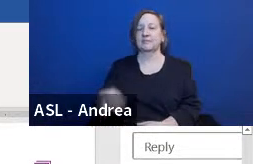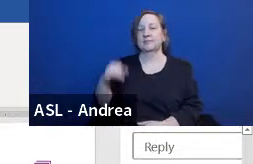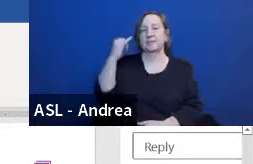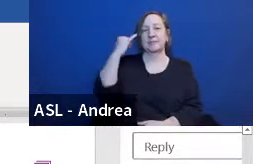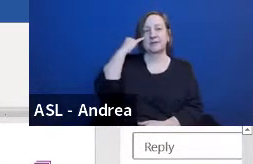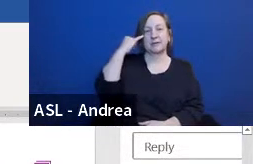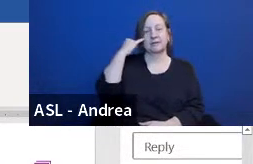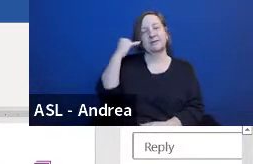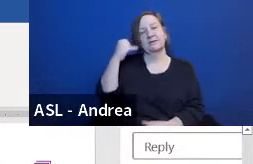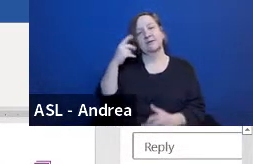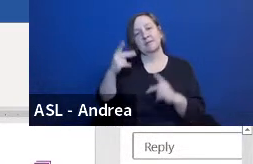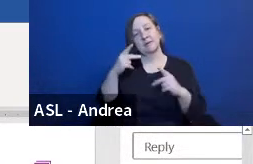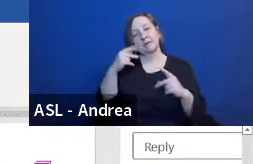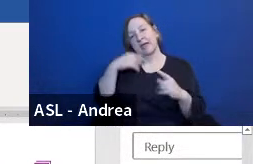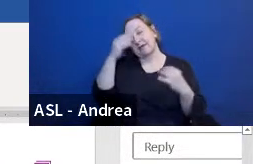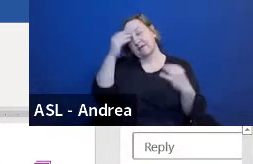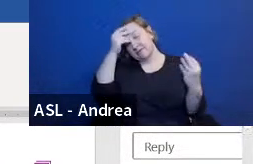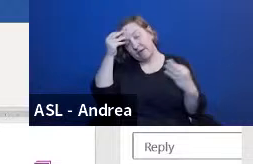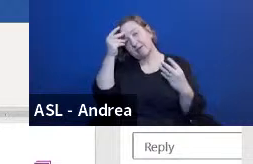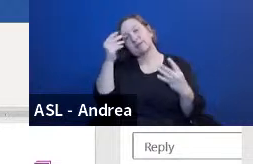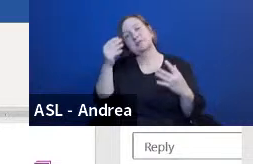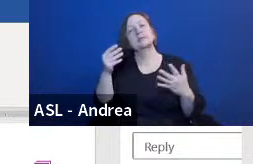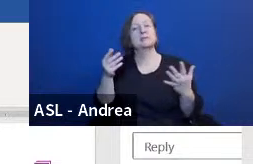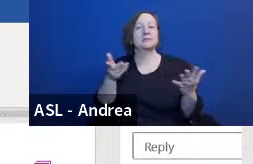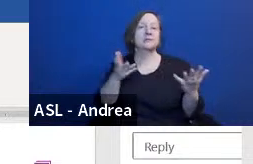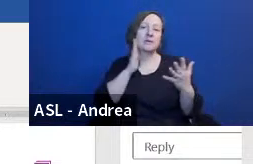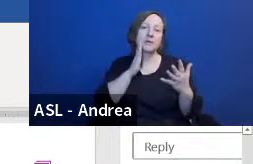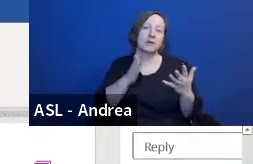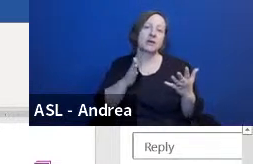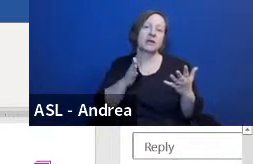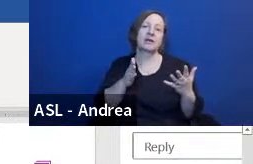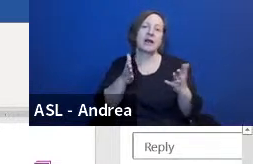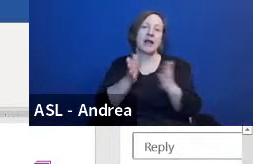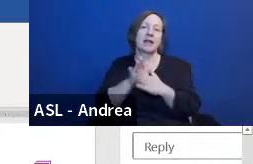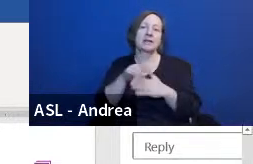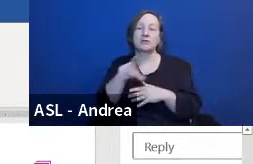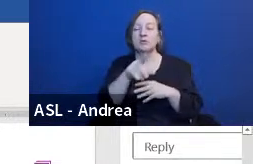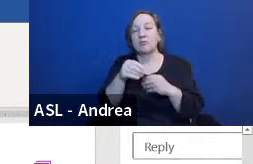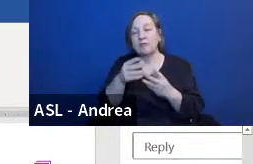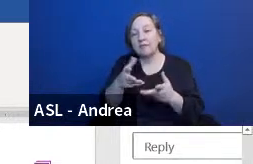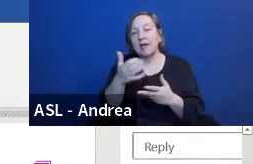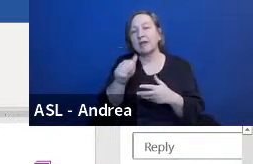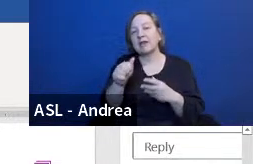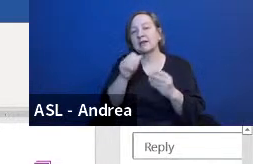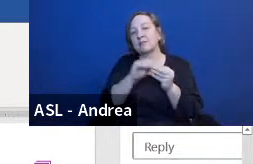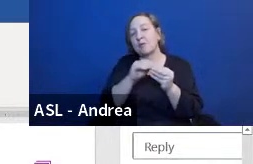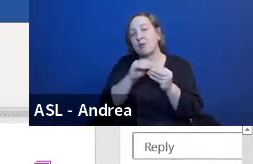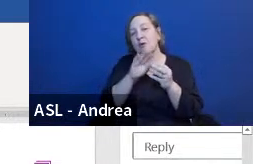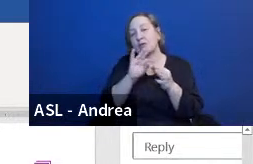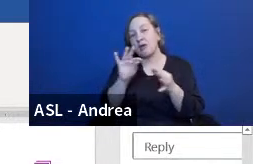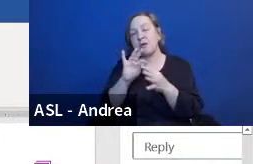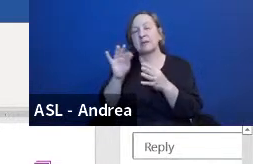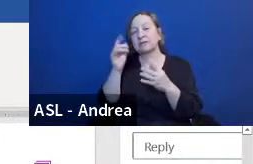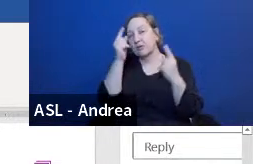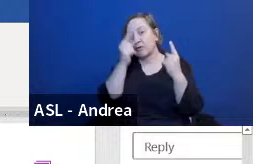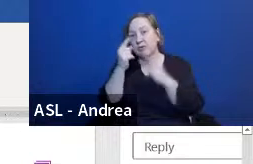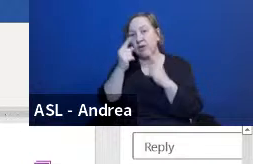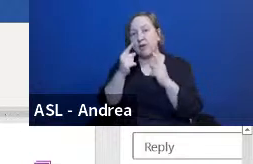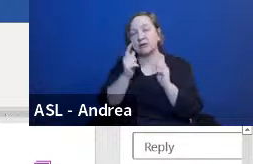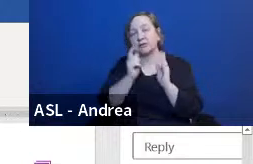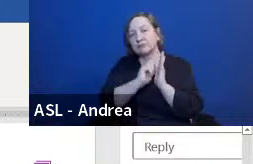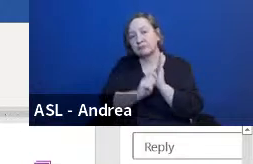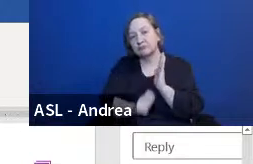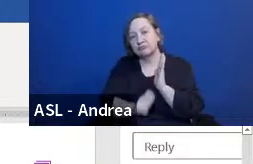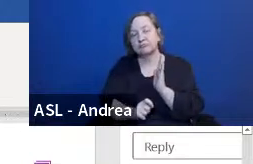if folks have thoughts, and of course we're going to ask you to provide any additional comments or thoughts in writing on